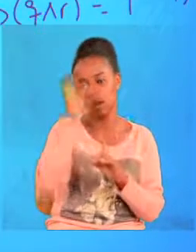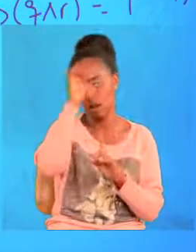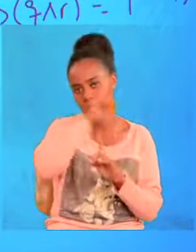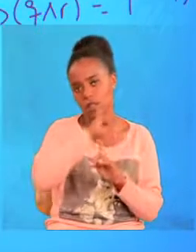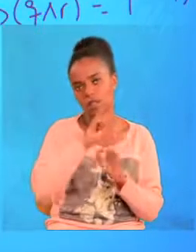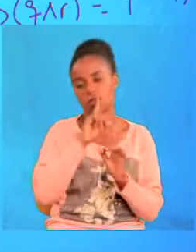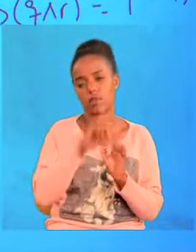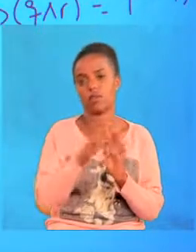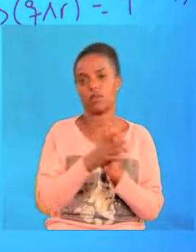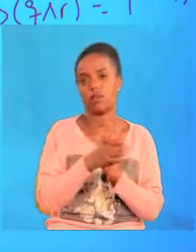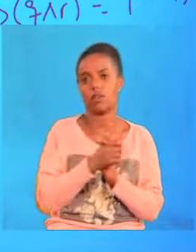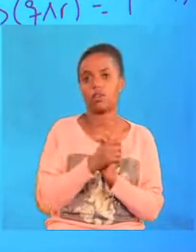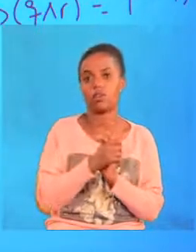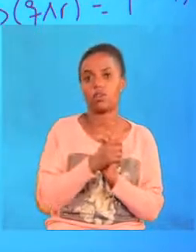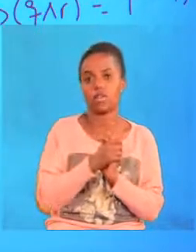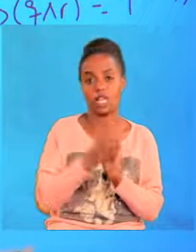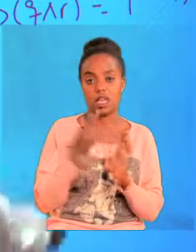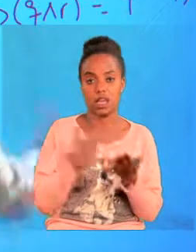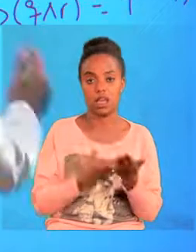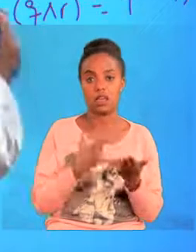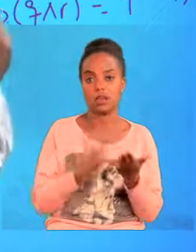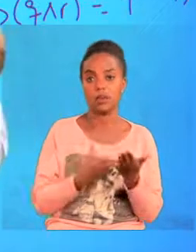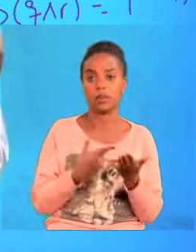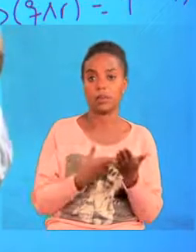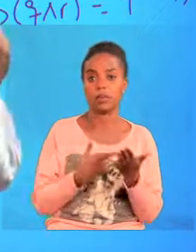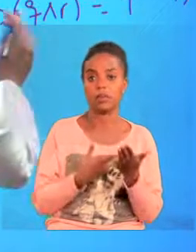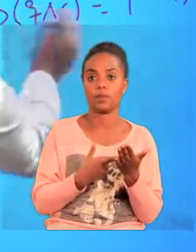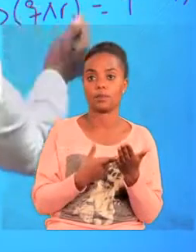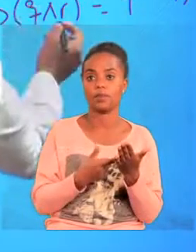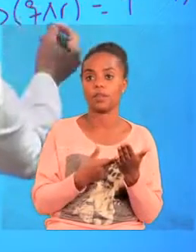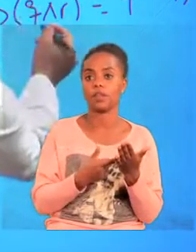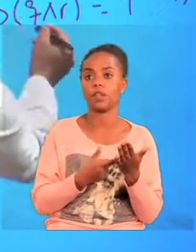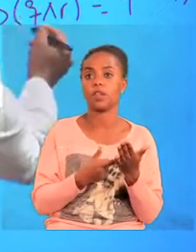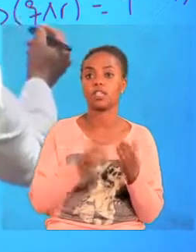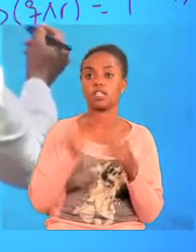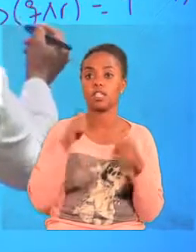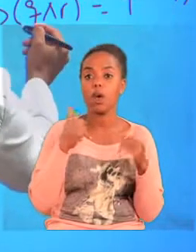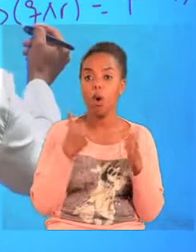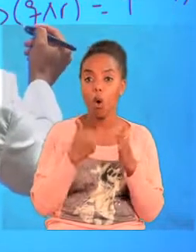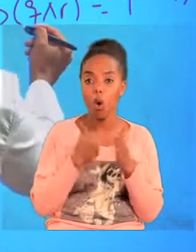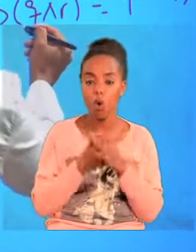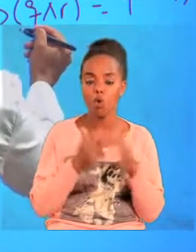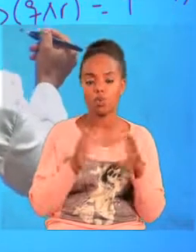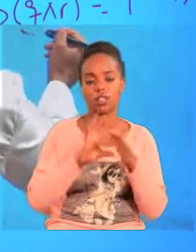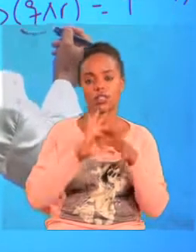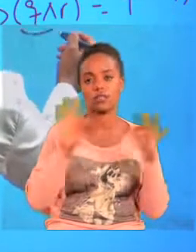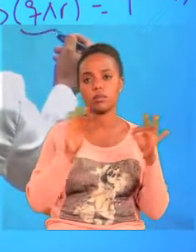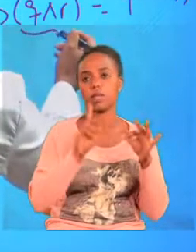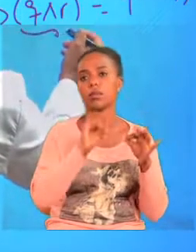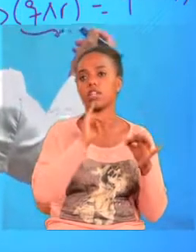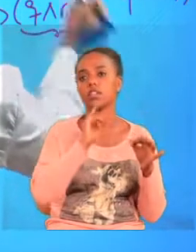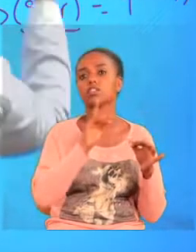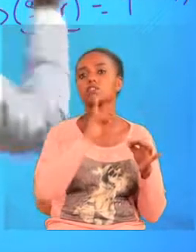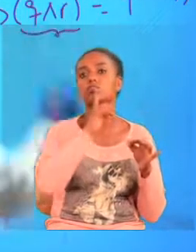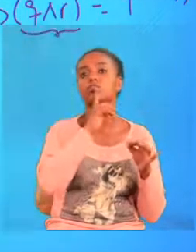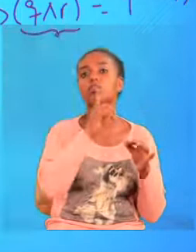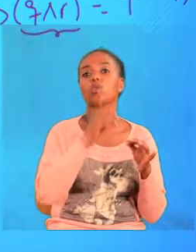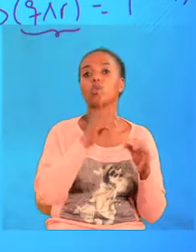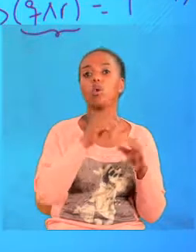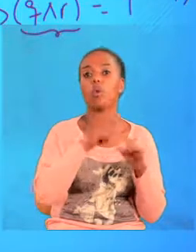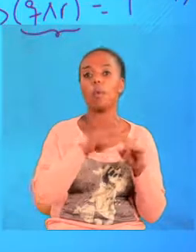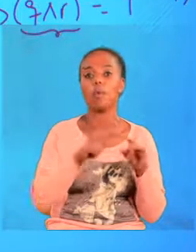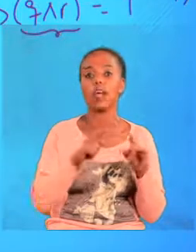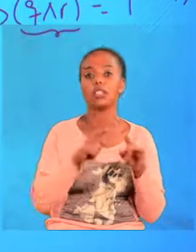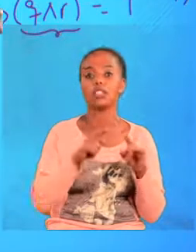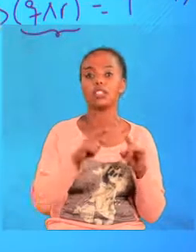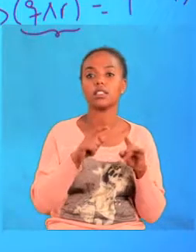Okay, so here look, the whole this statement it is true, but this one is